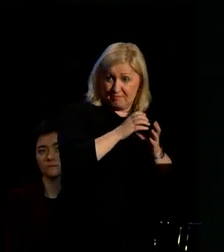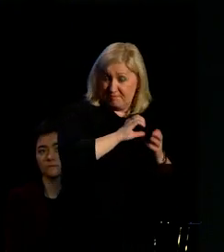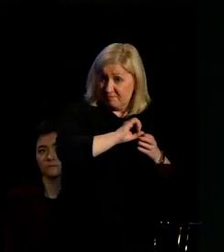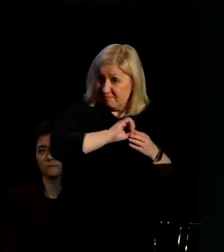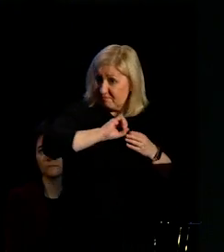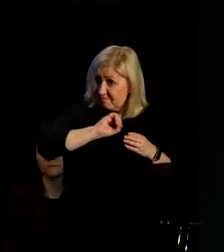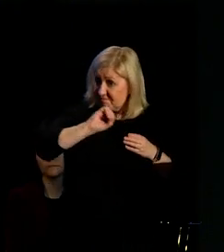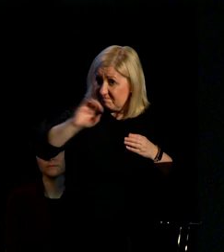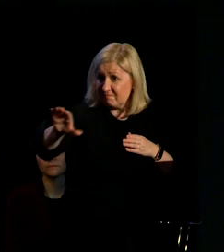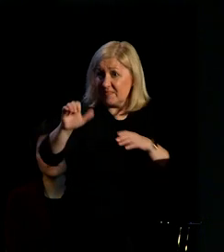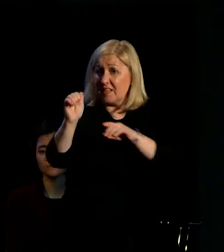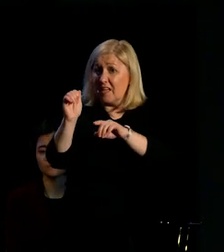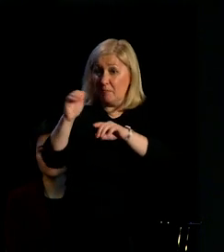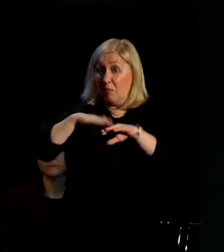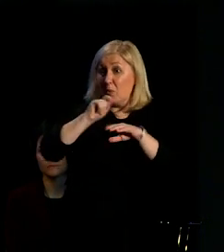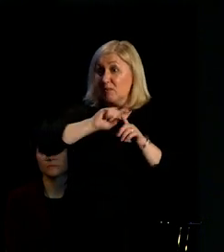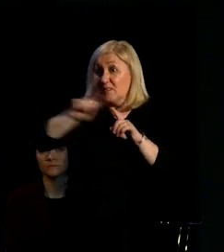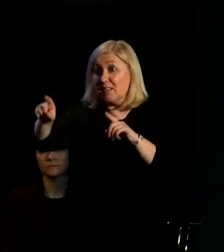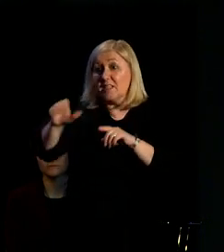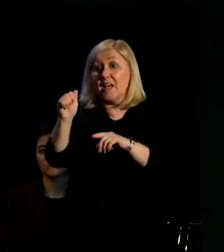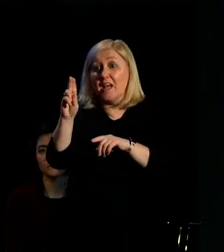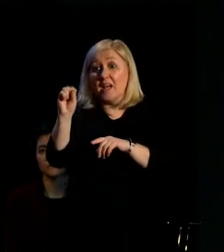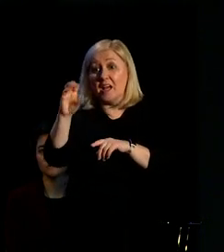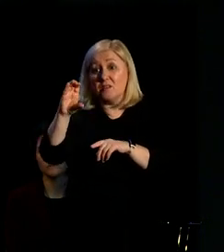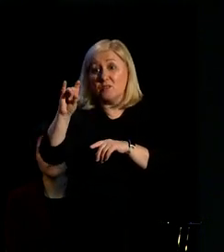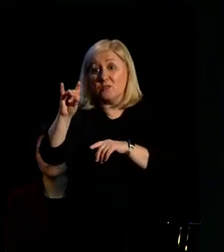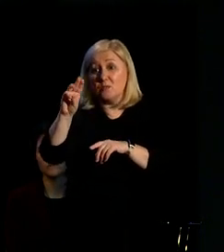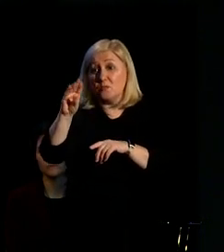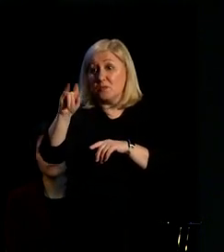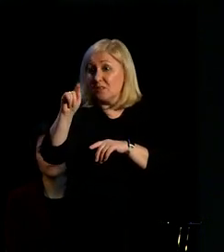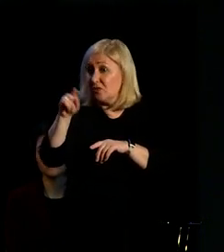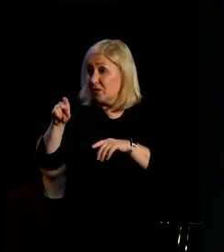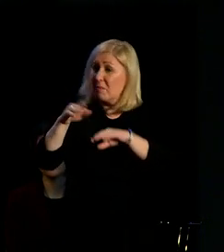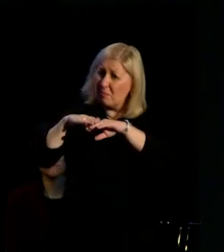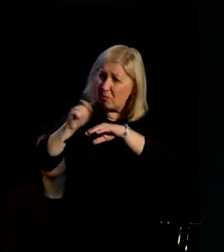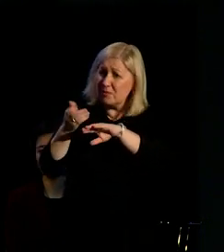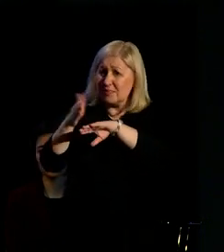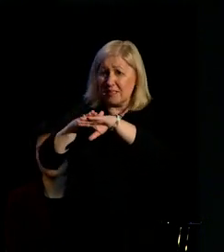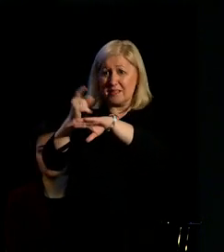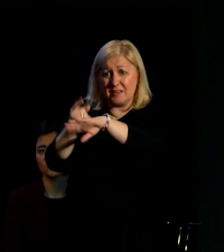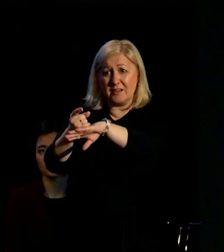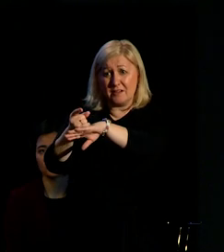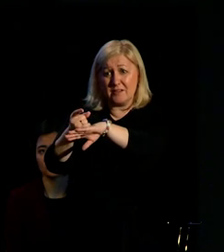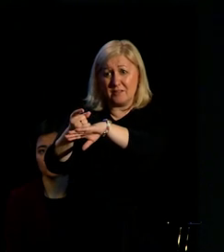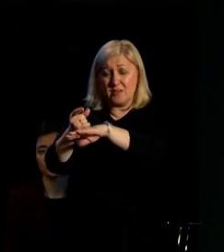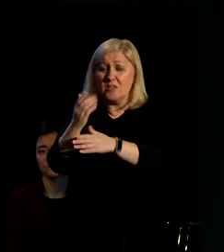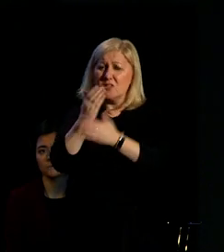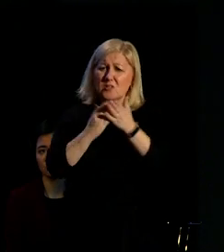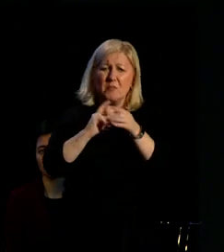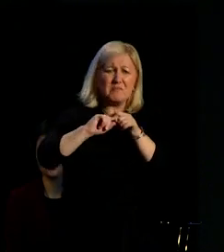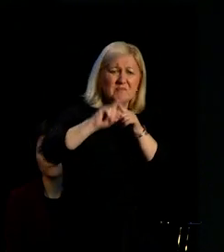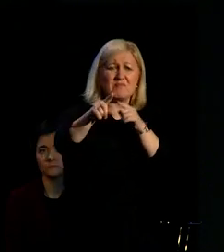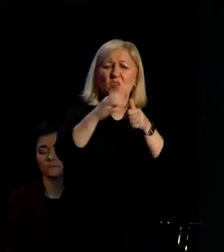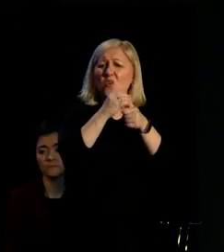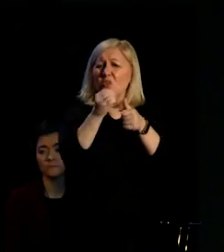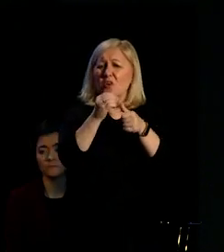were sent directly to Auschwitz-Birkenau, where most of them perished in the gas chambers. Some were sent to other